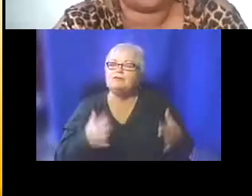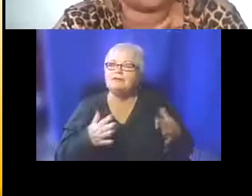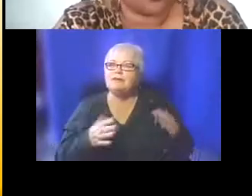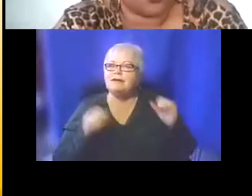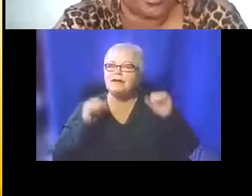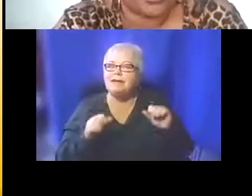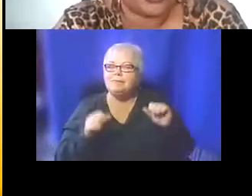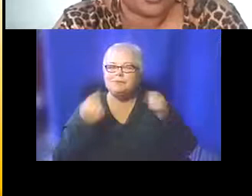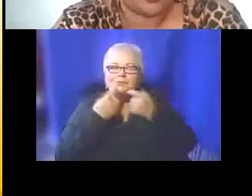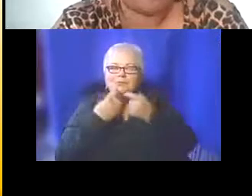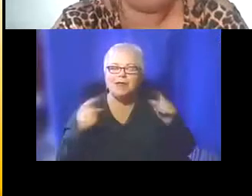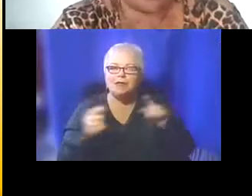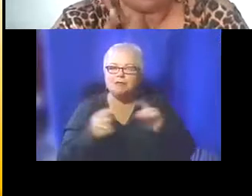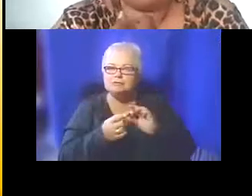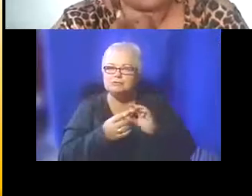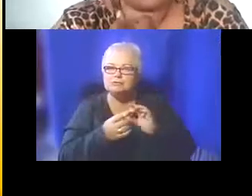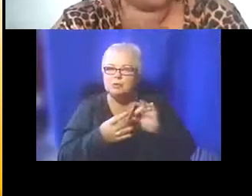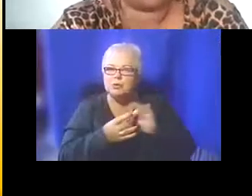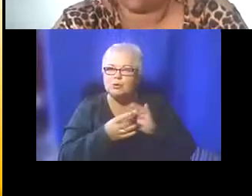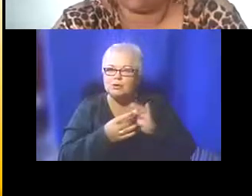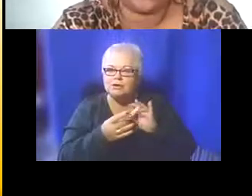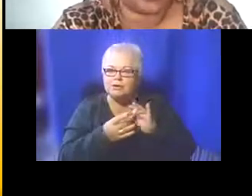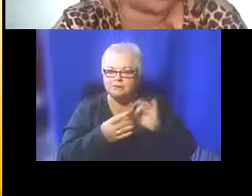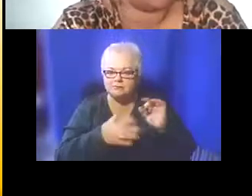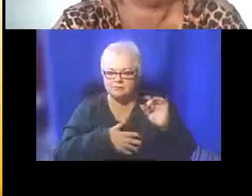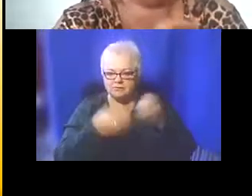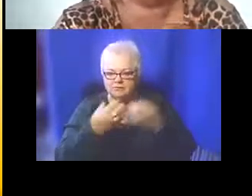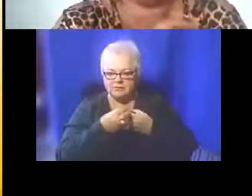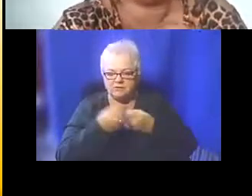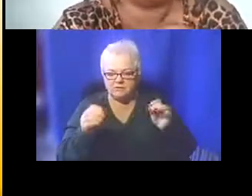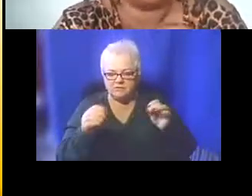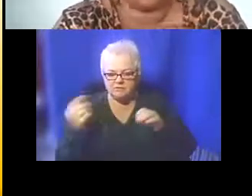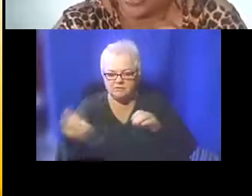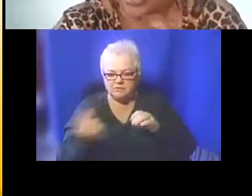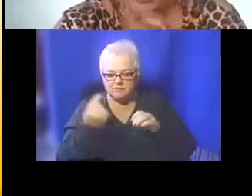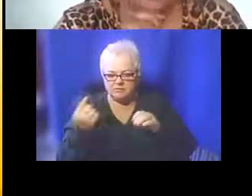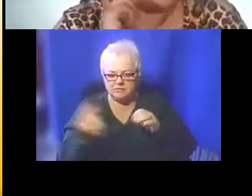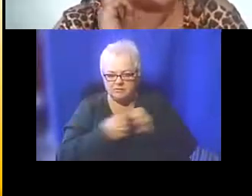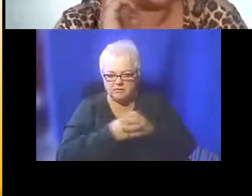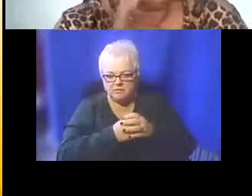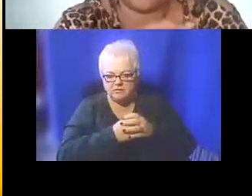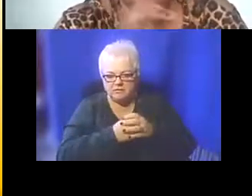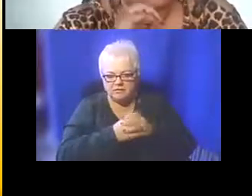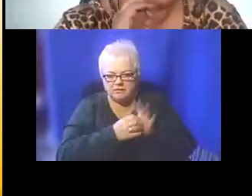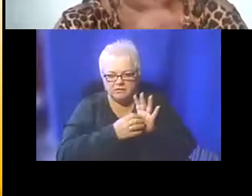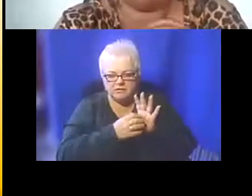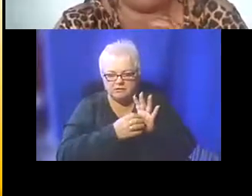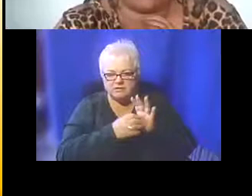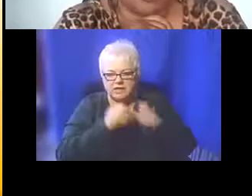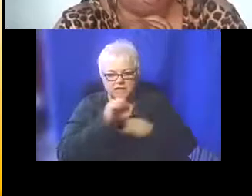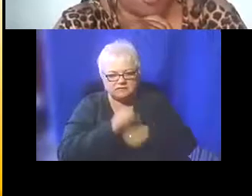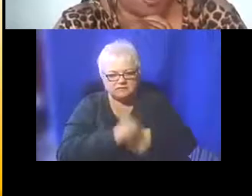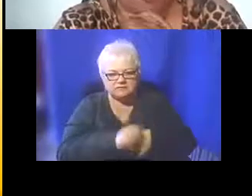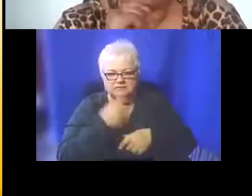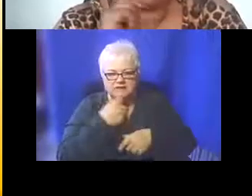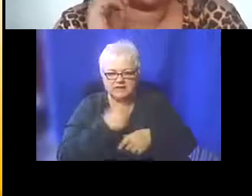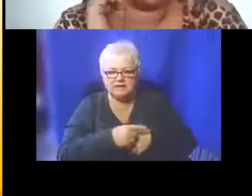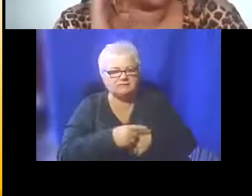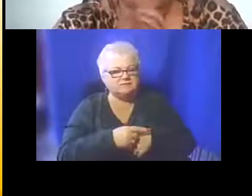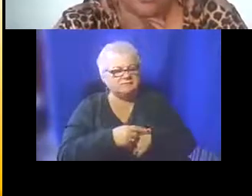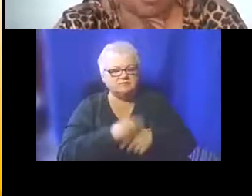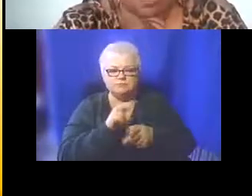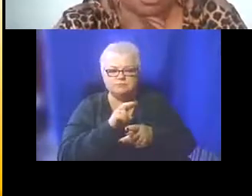tell their stories, my office was always a cuss plus zone. Like, say it, drop those